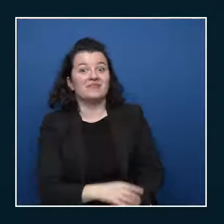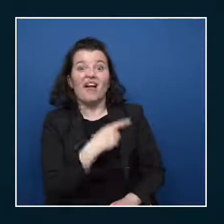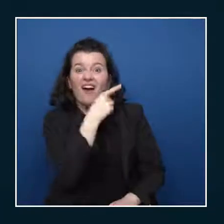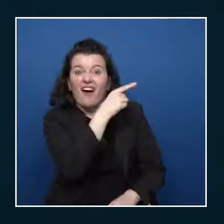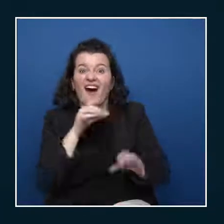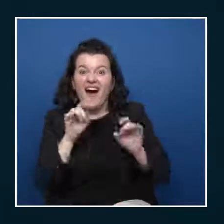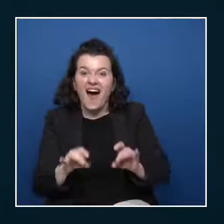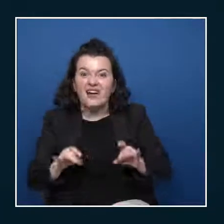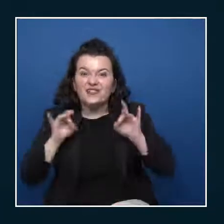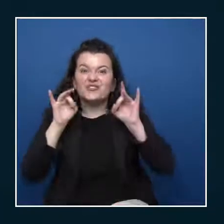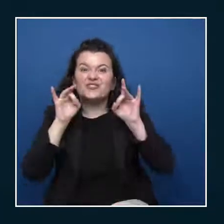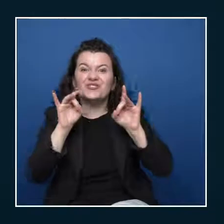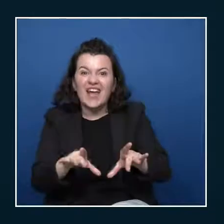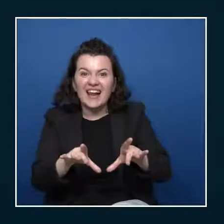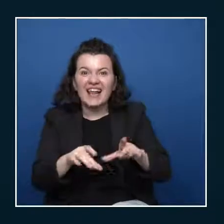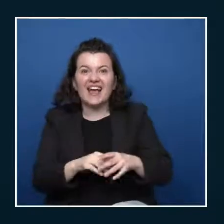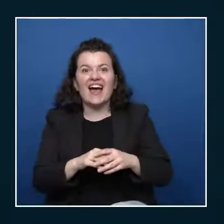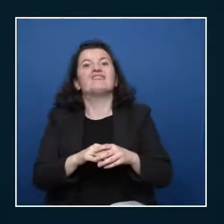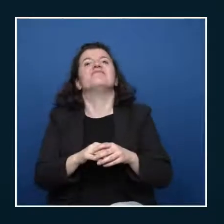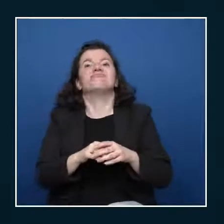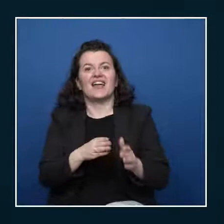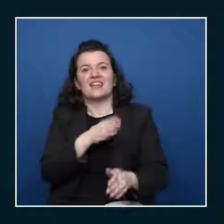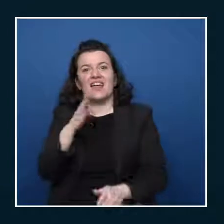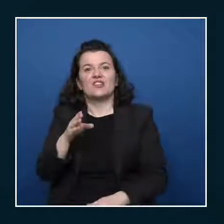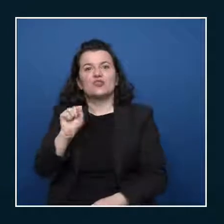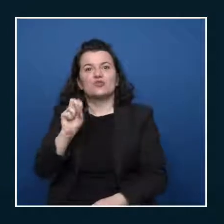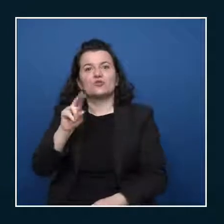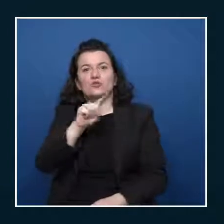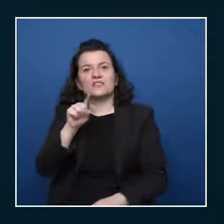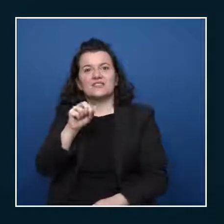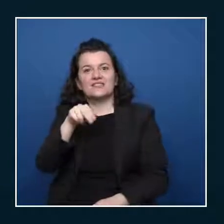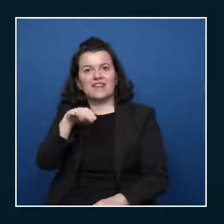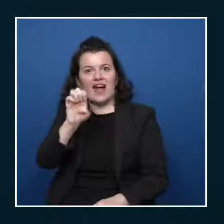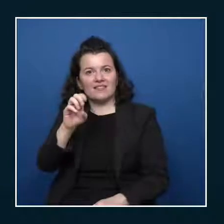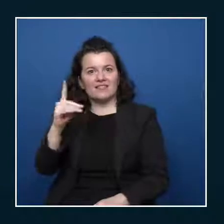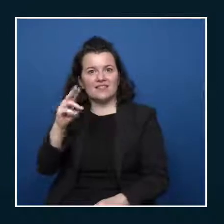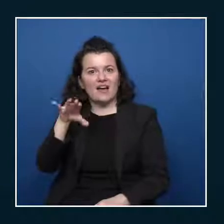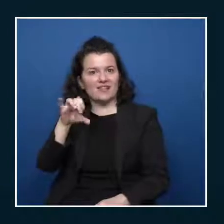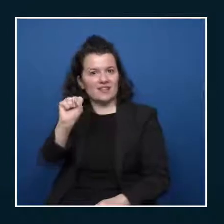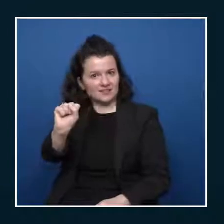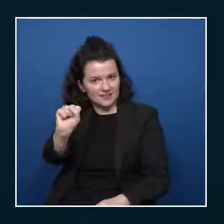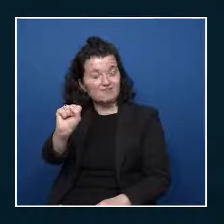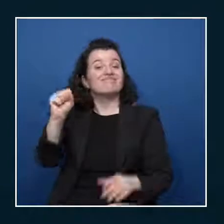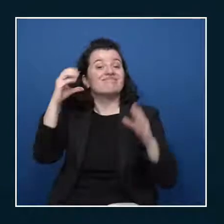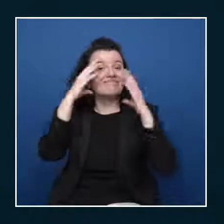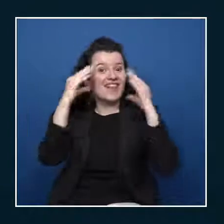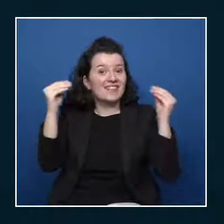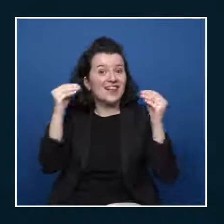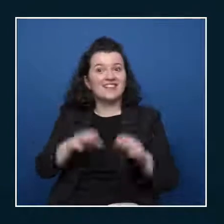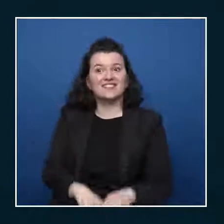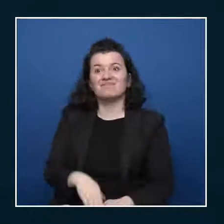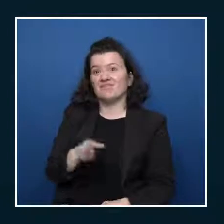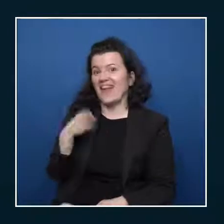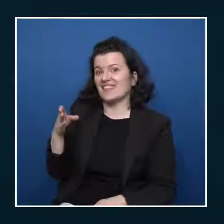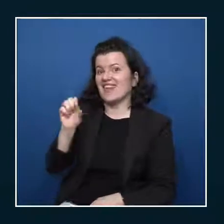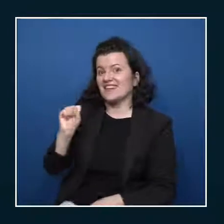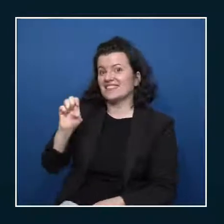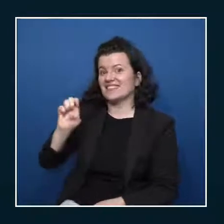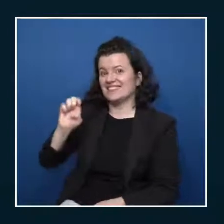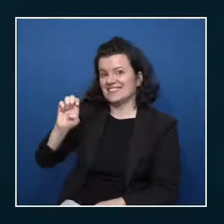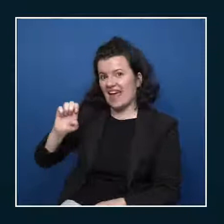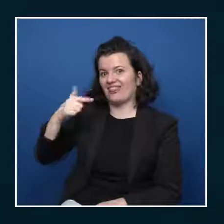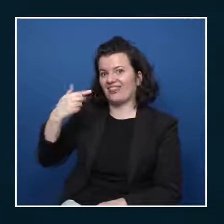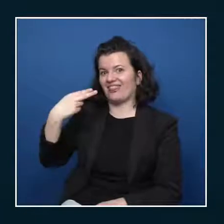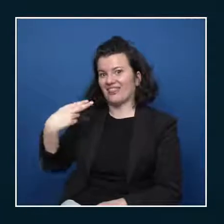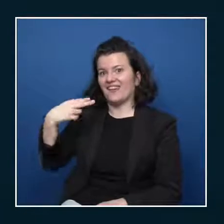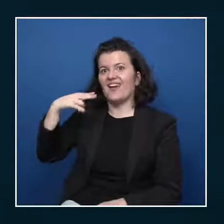we have Suzanne Daniels from the Netherlands, and we have Seth Wires from Seattle. So thanks everyone for joining me. It